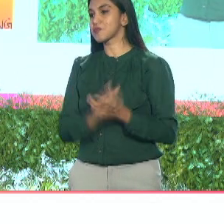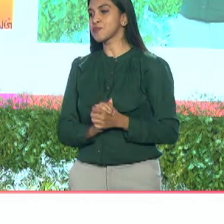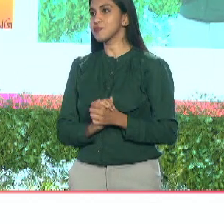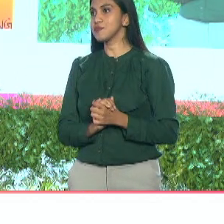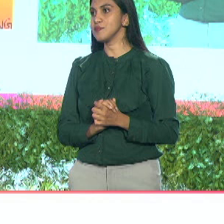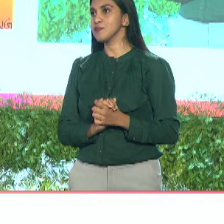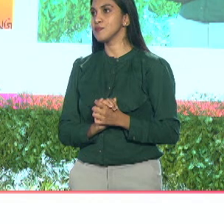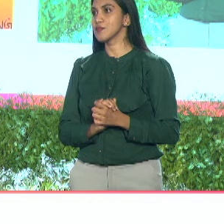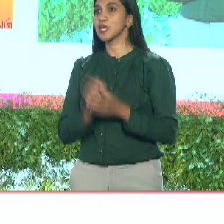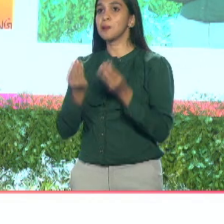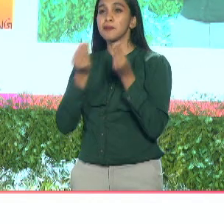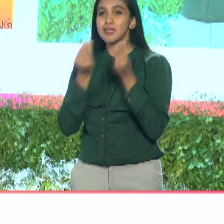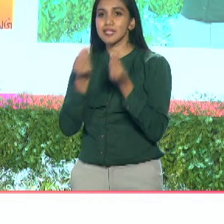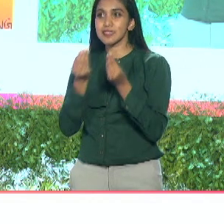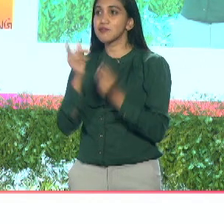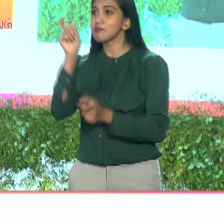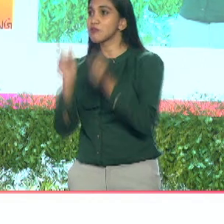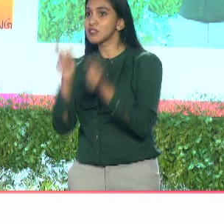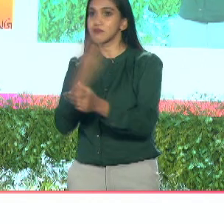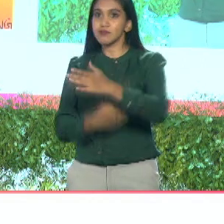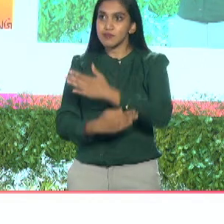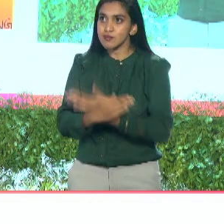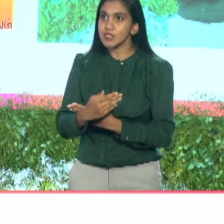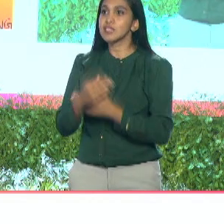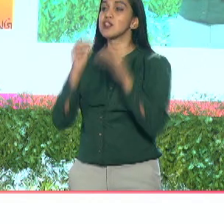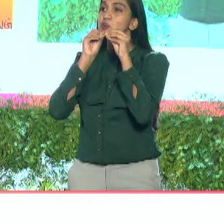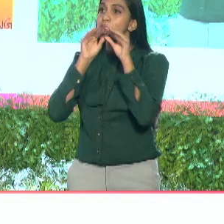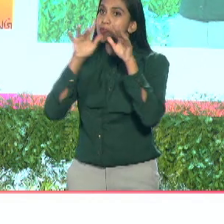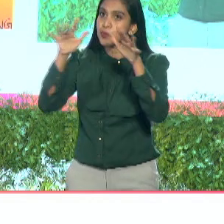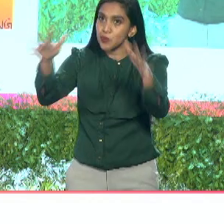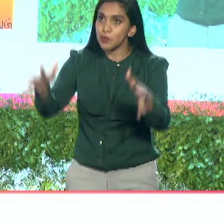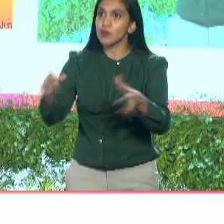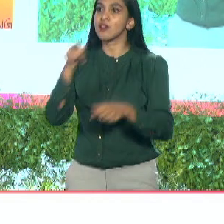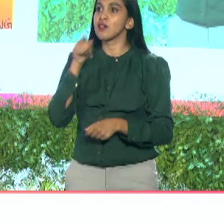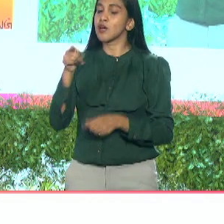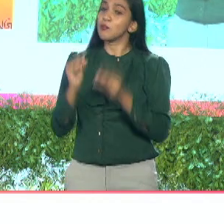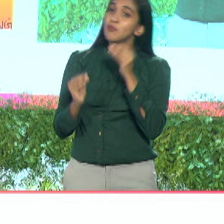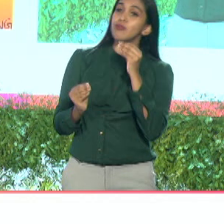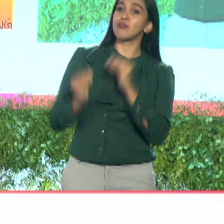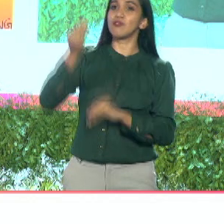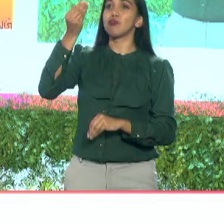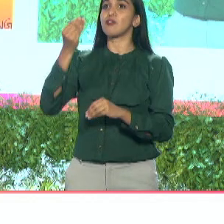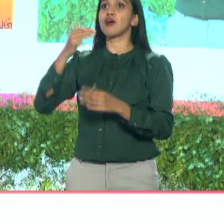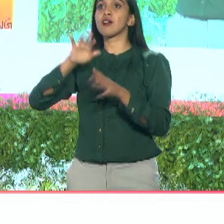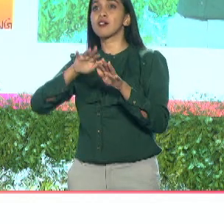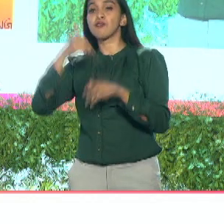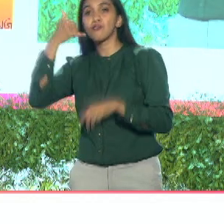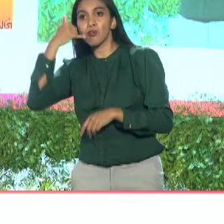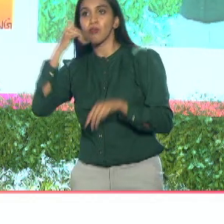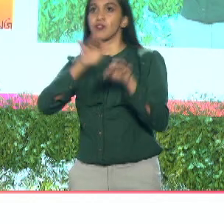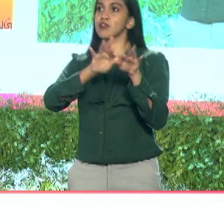no, please encourage people with disabilities beyond mobility. They can do more stuff with computers, with smart